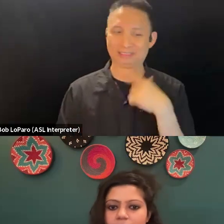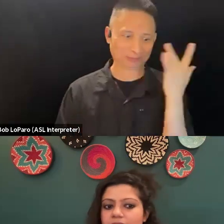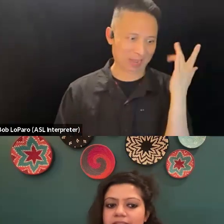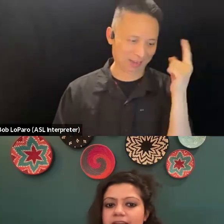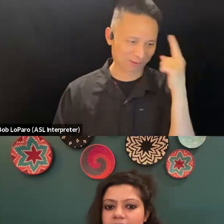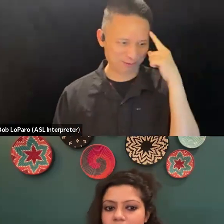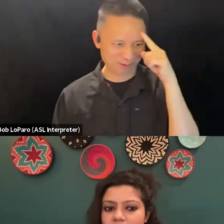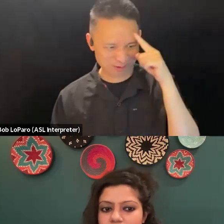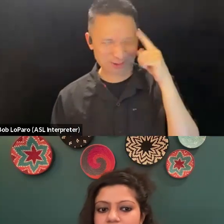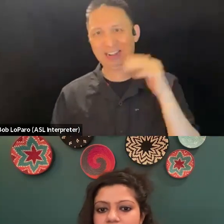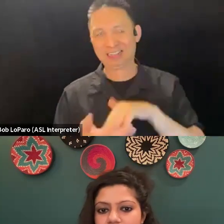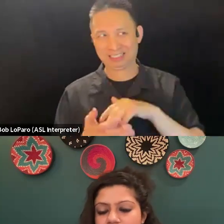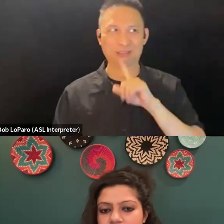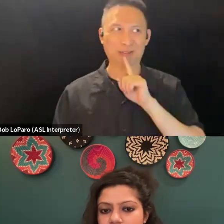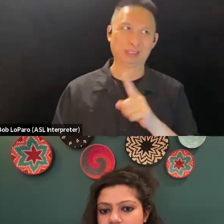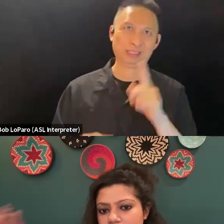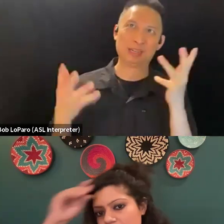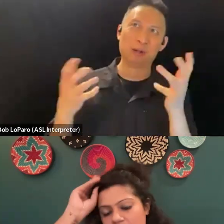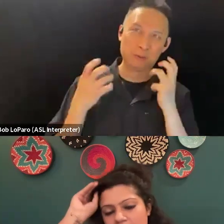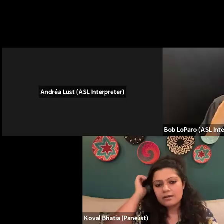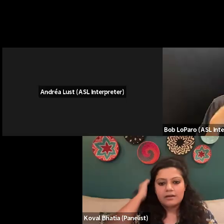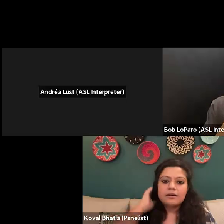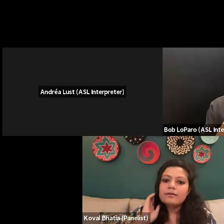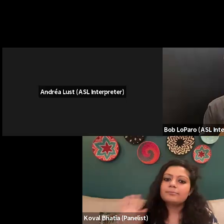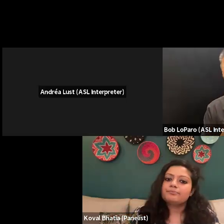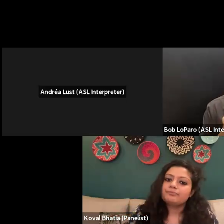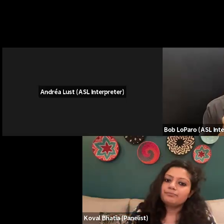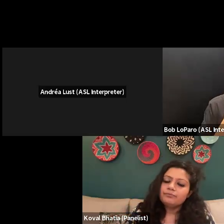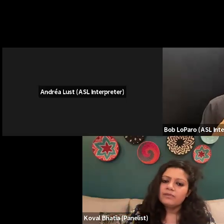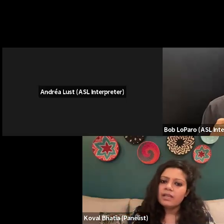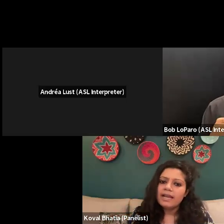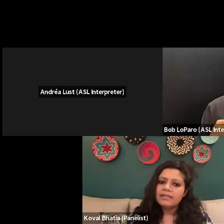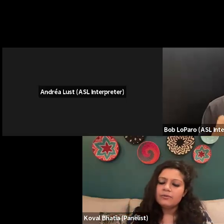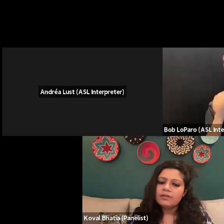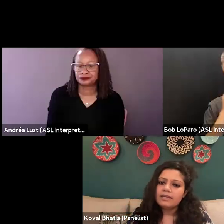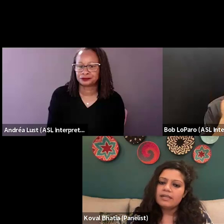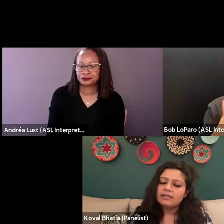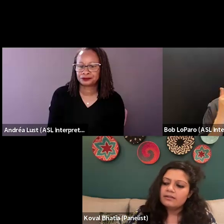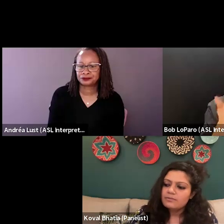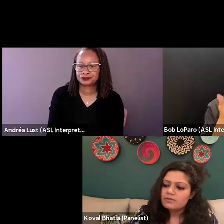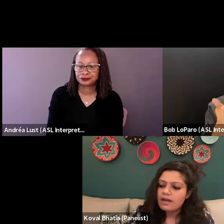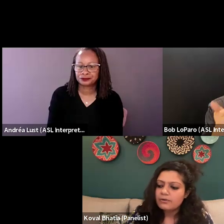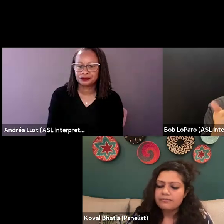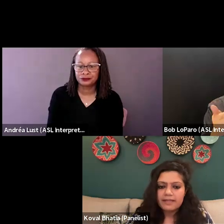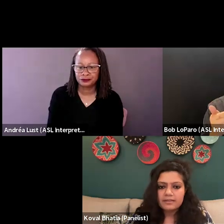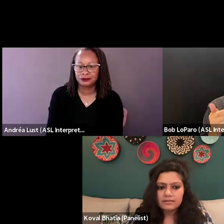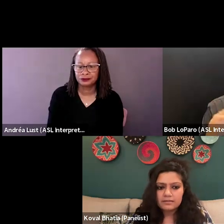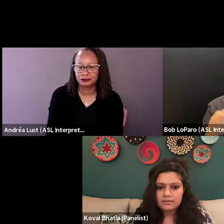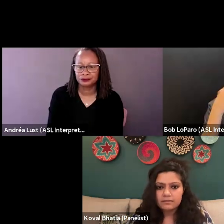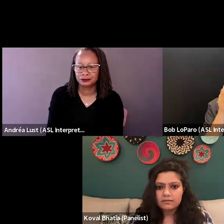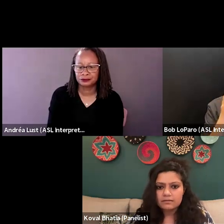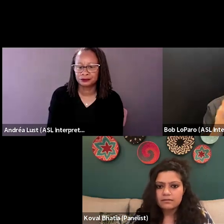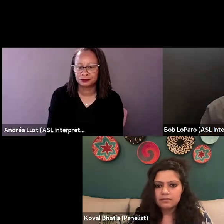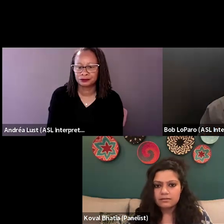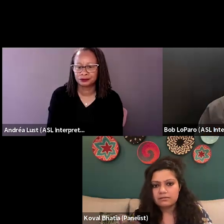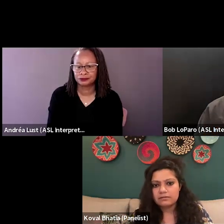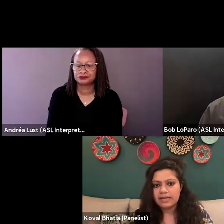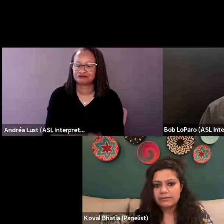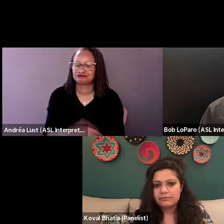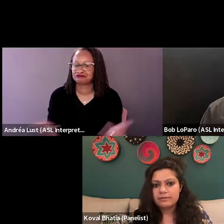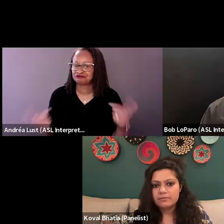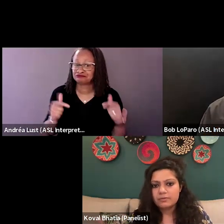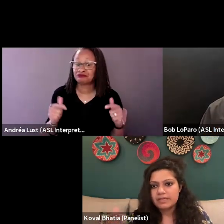mean, that's honestly it. But like I said, I approach this question with caution because I don't believe in the